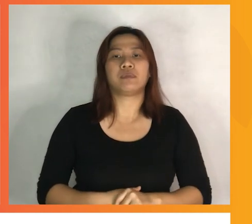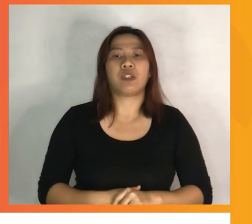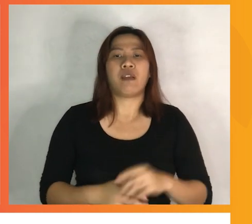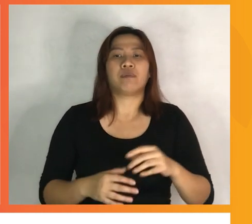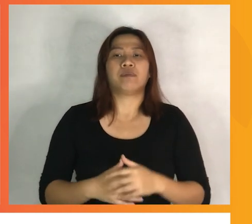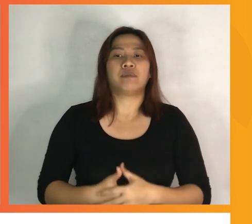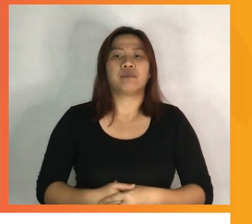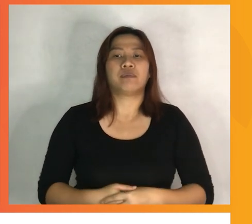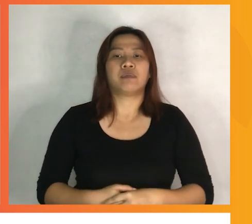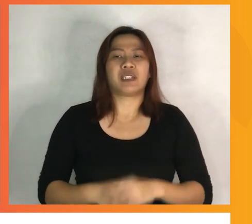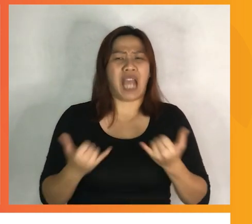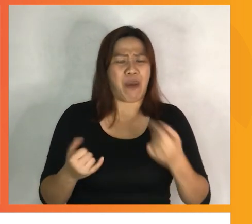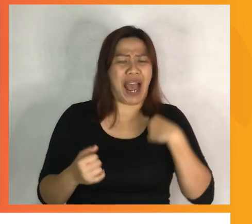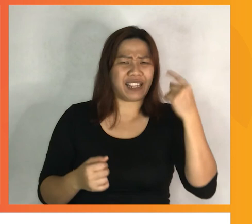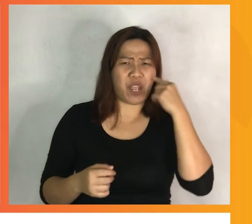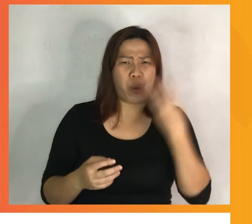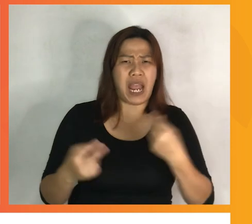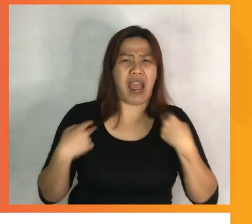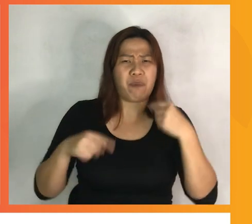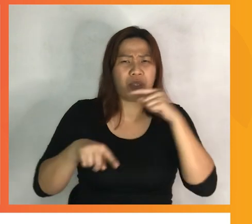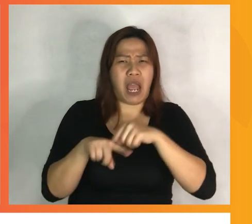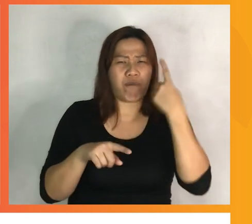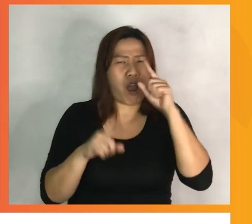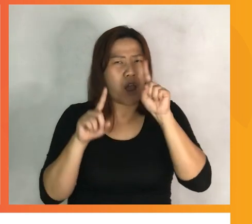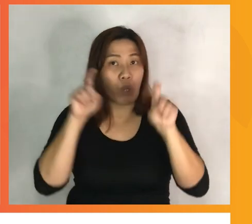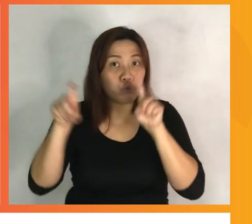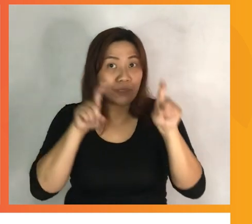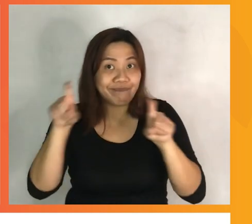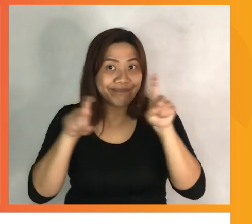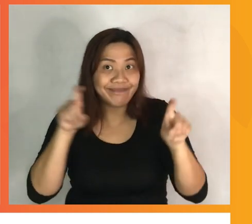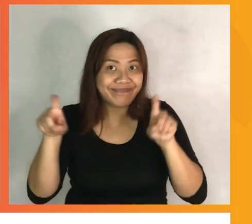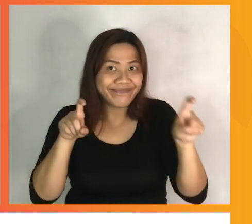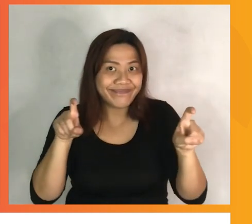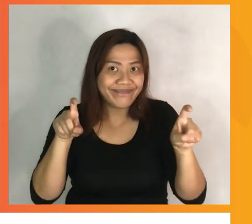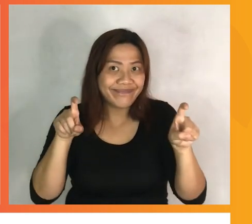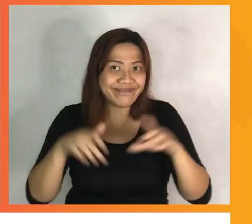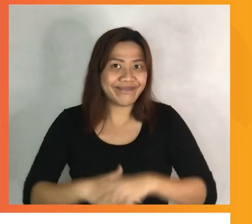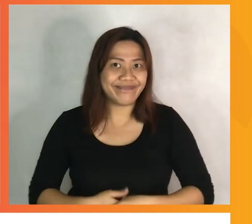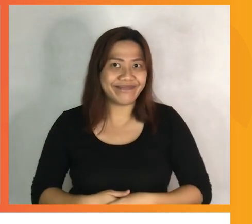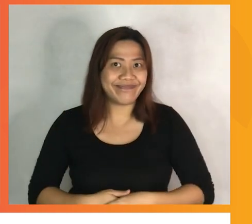www.theinclusionclub.com. I think now we have time for some questions.